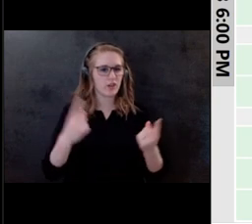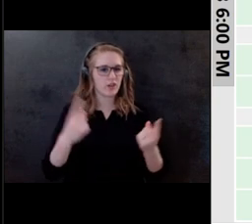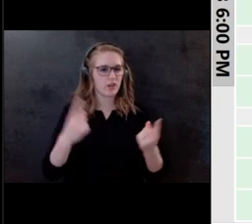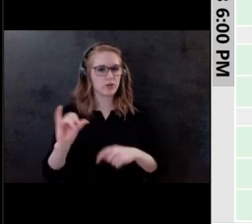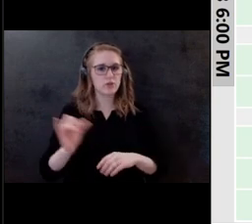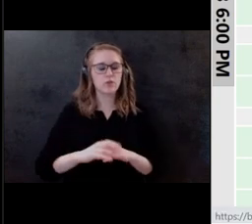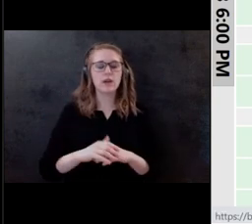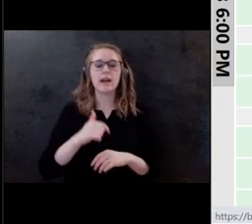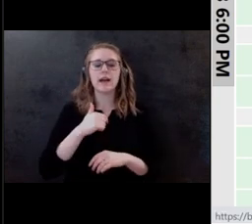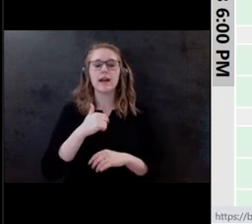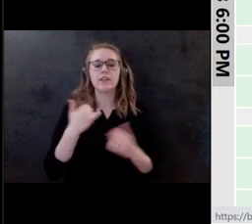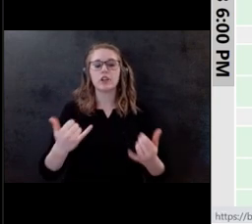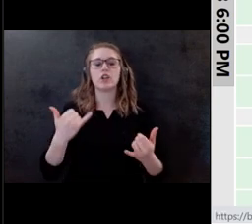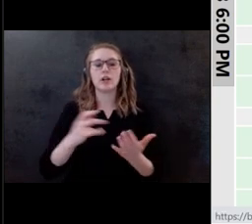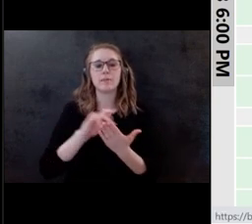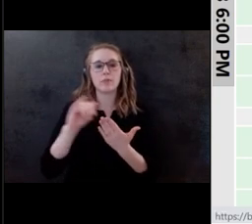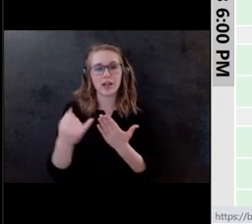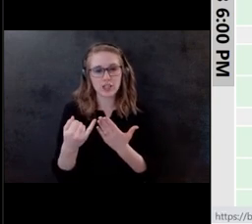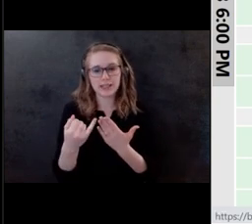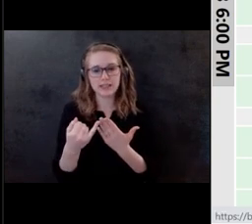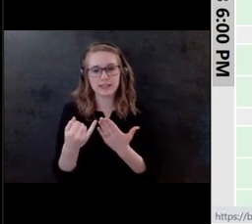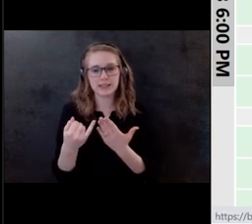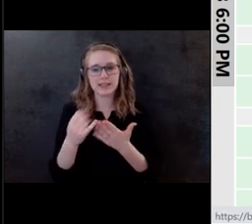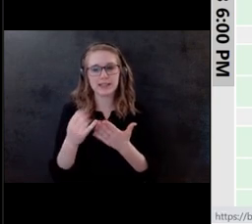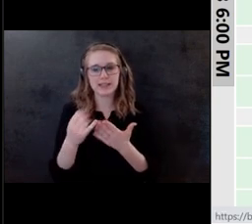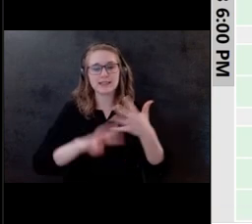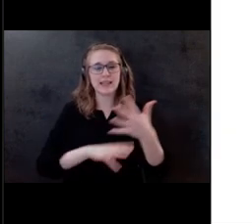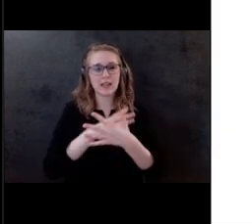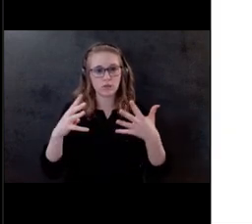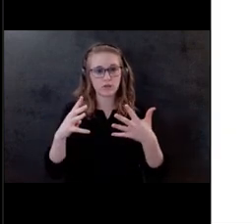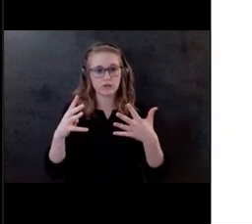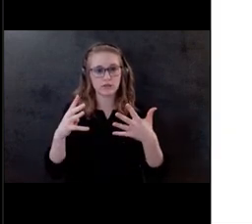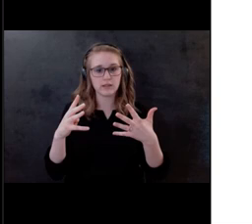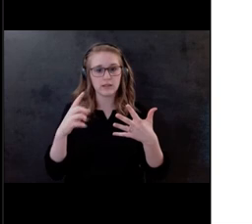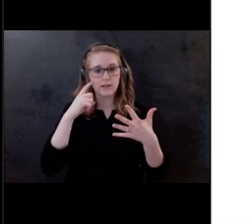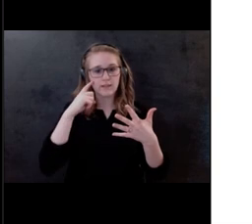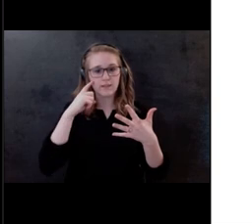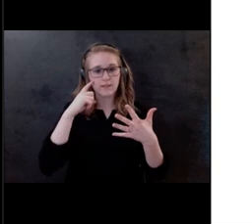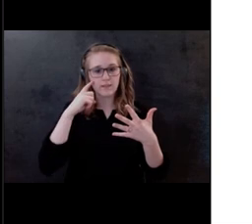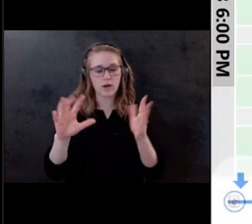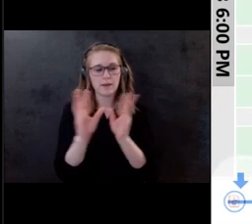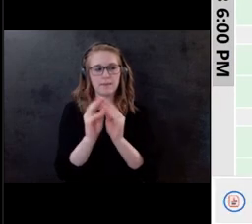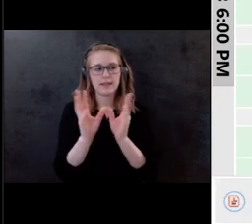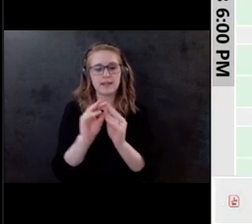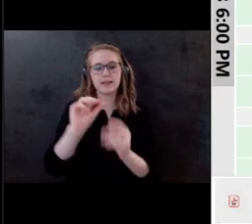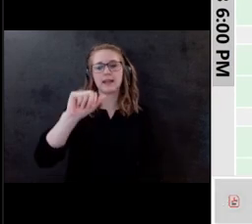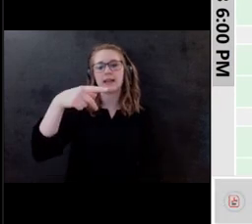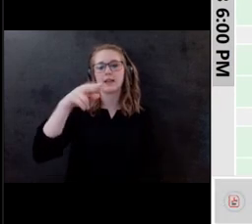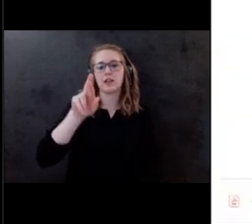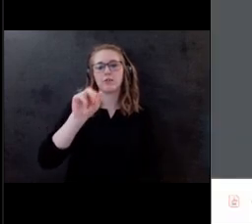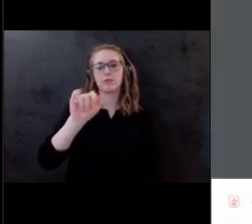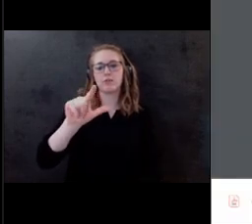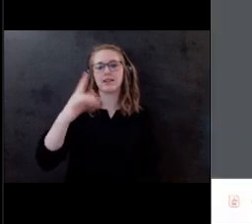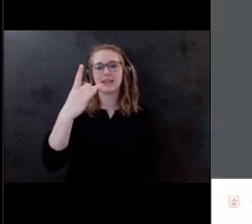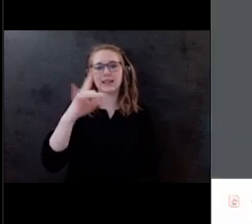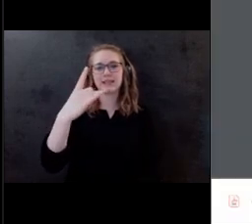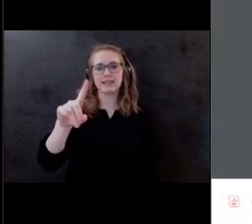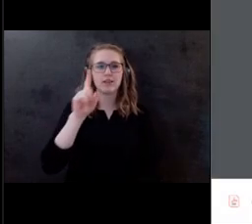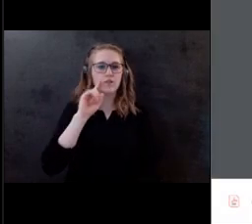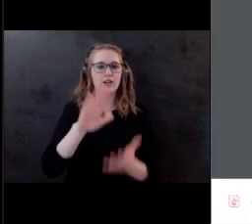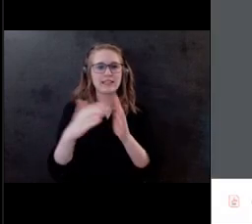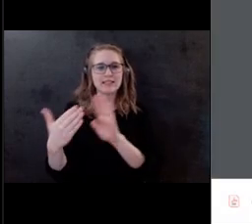current project is being scheduled for the meeting of April 18th for City Commission for the site